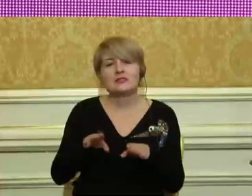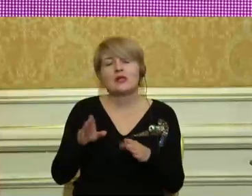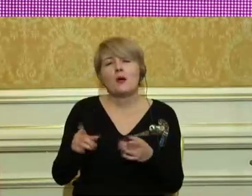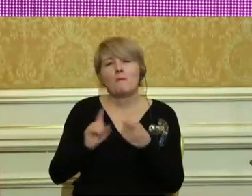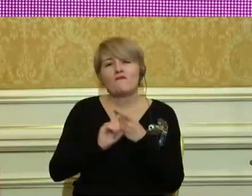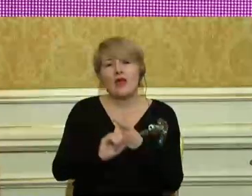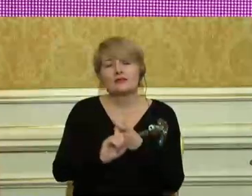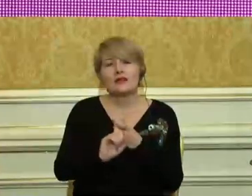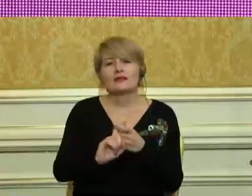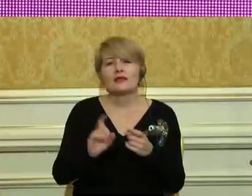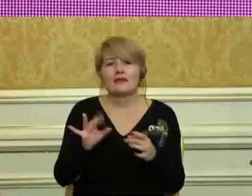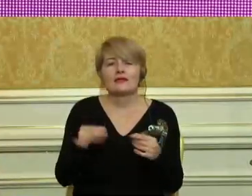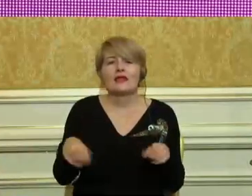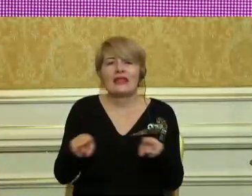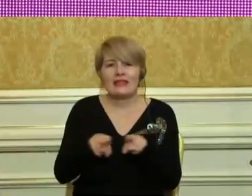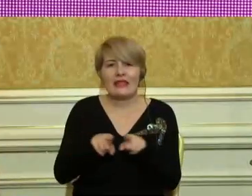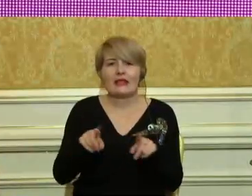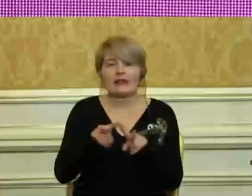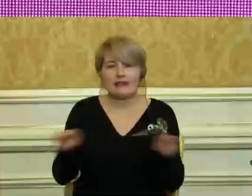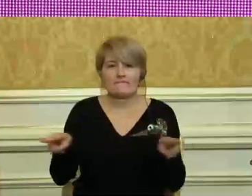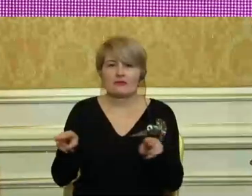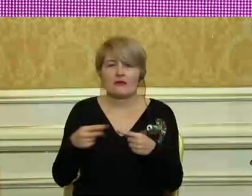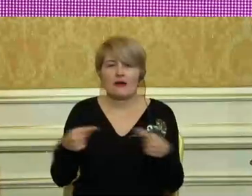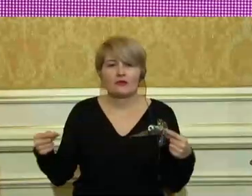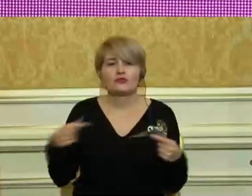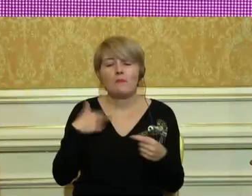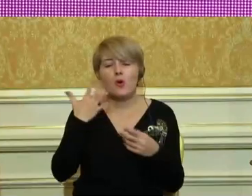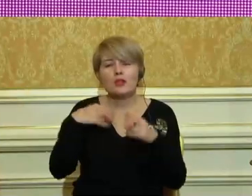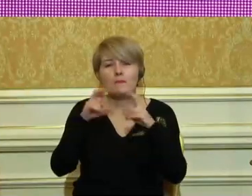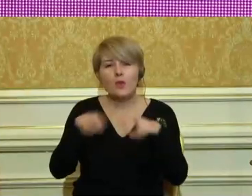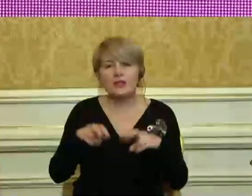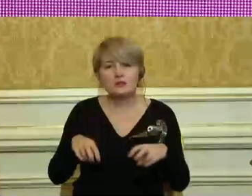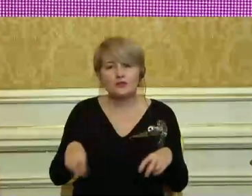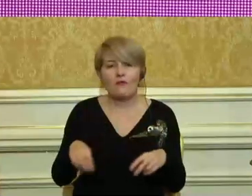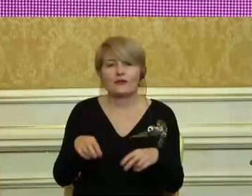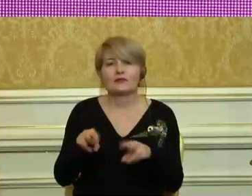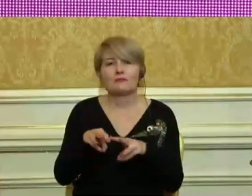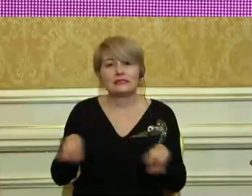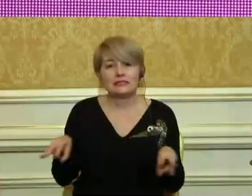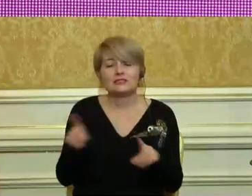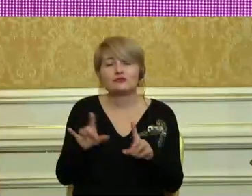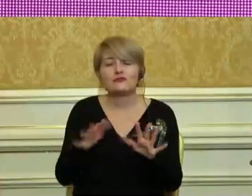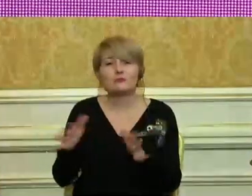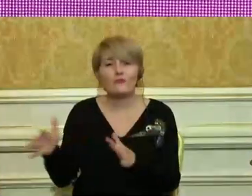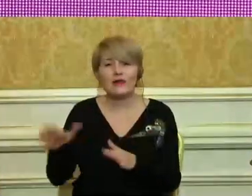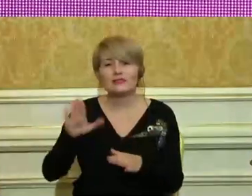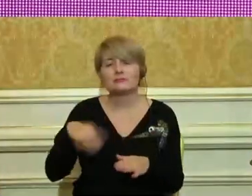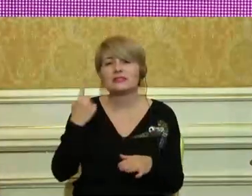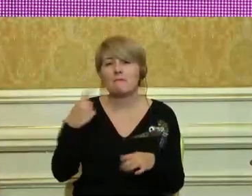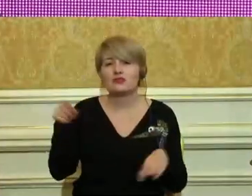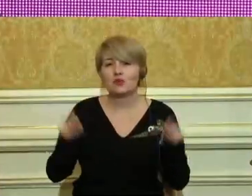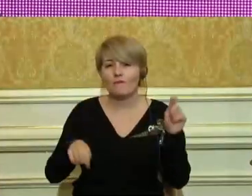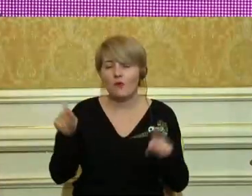gender-oriented projects, they absolutely linked to this type of activity. So well, in the our